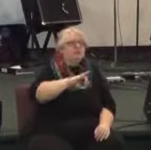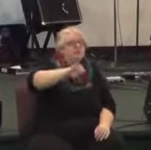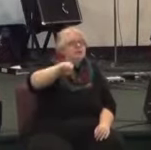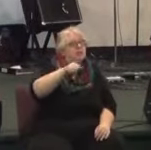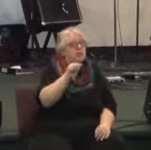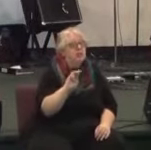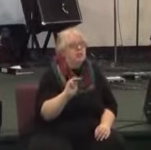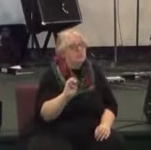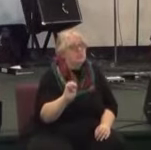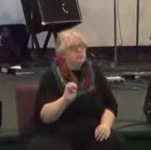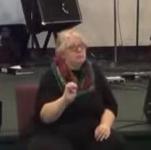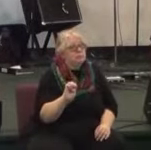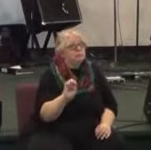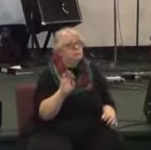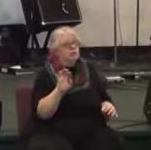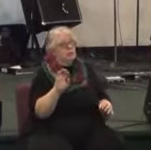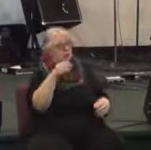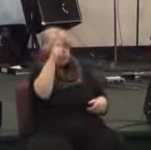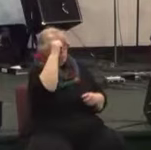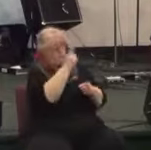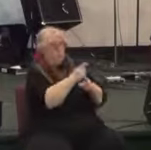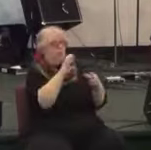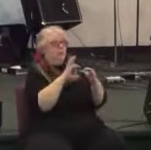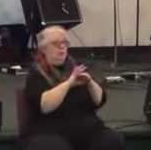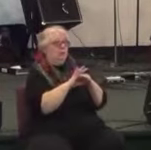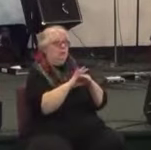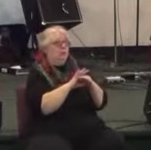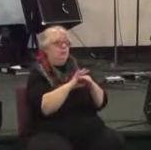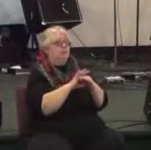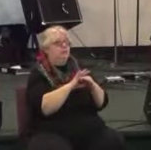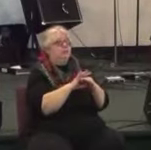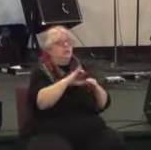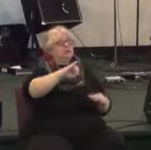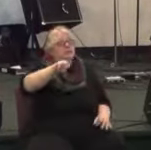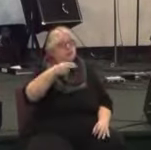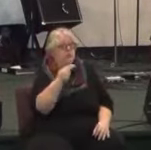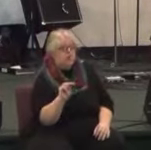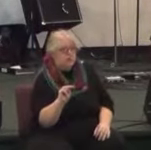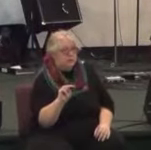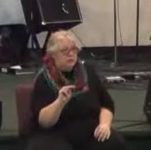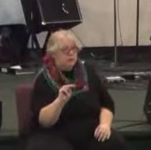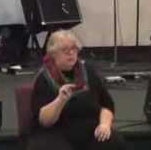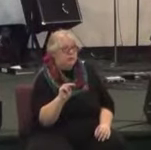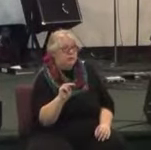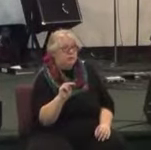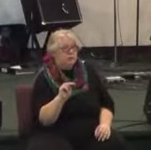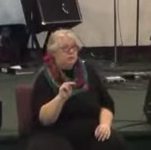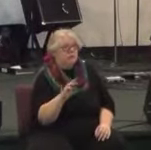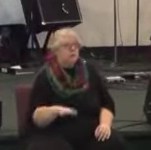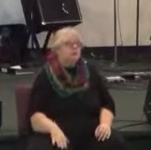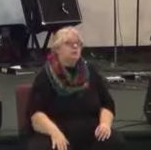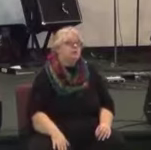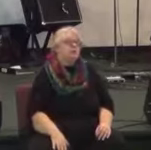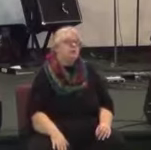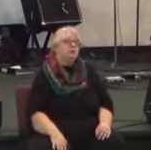James, brother of Jesus. So there are two different James there, in case some of you got confused by that.